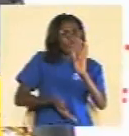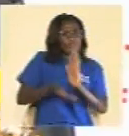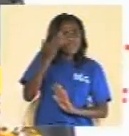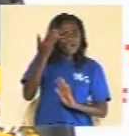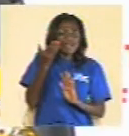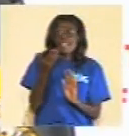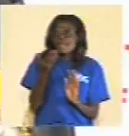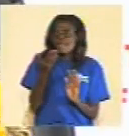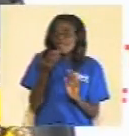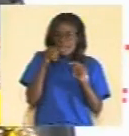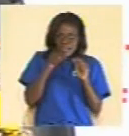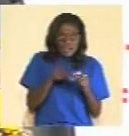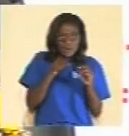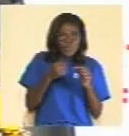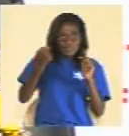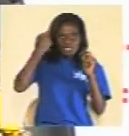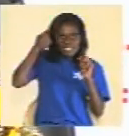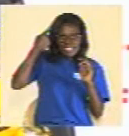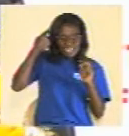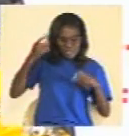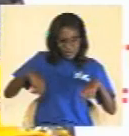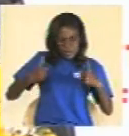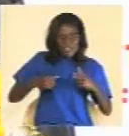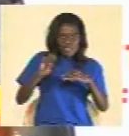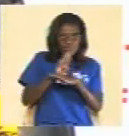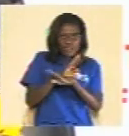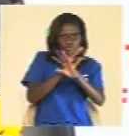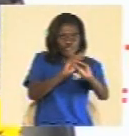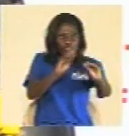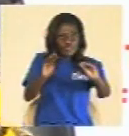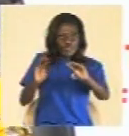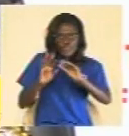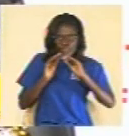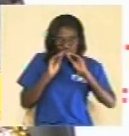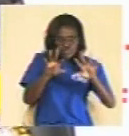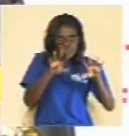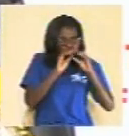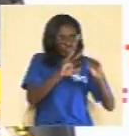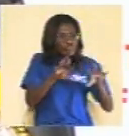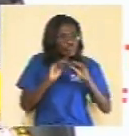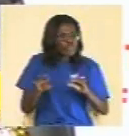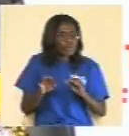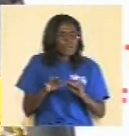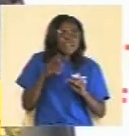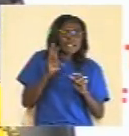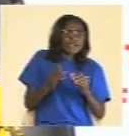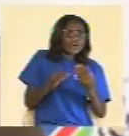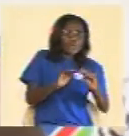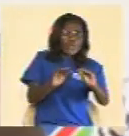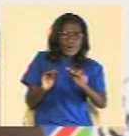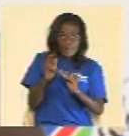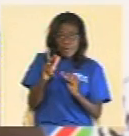they are busy interviewing patients, either those who are cured or those who have the disease itself.